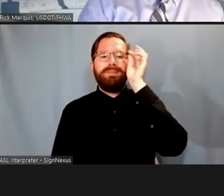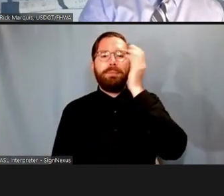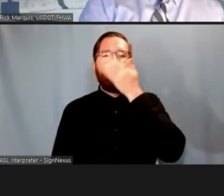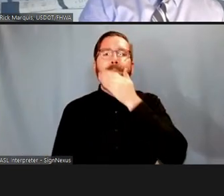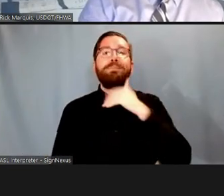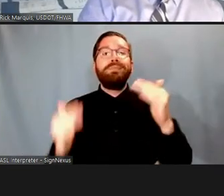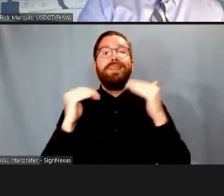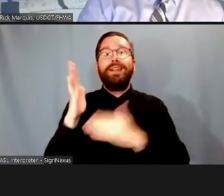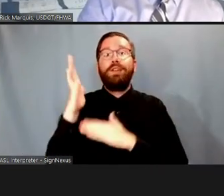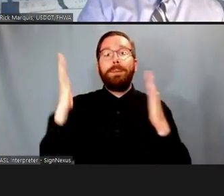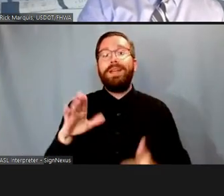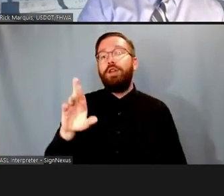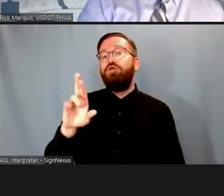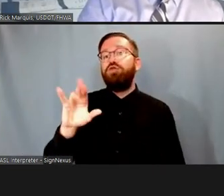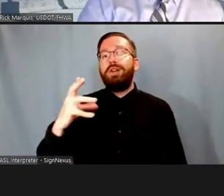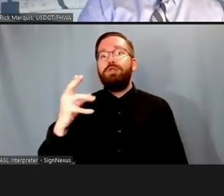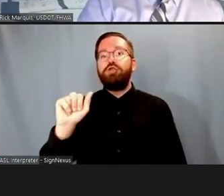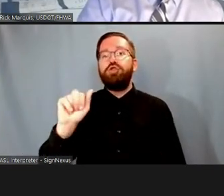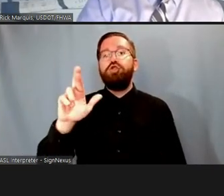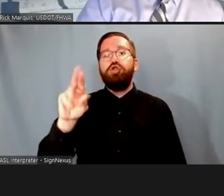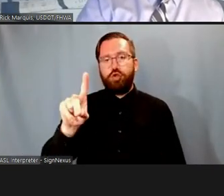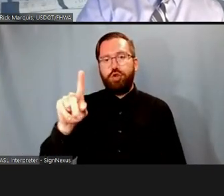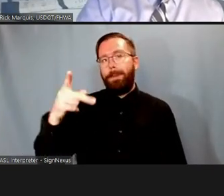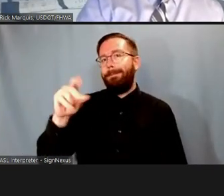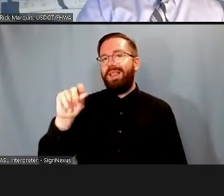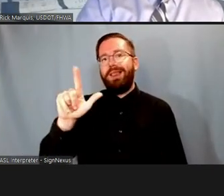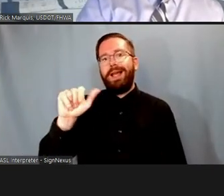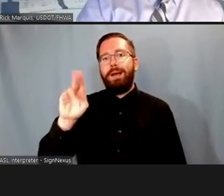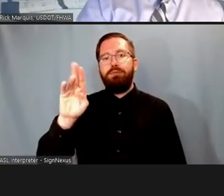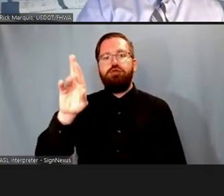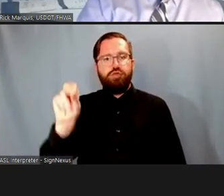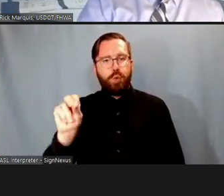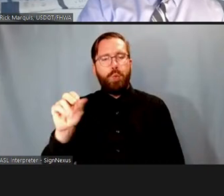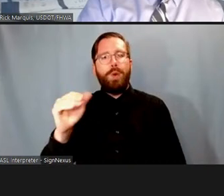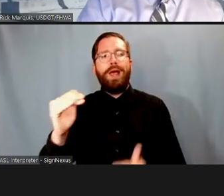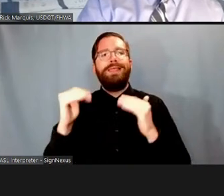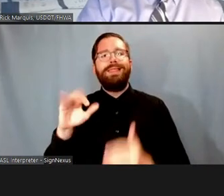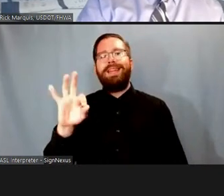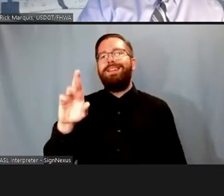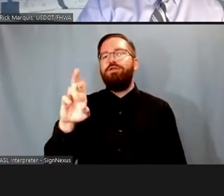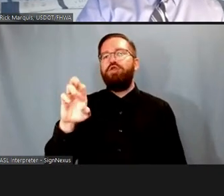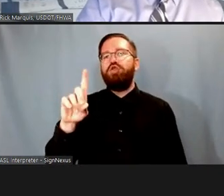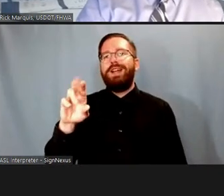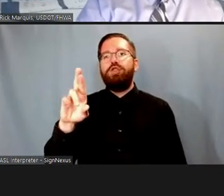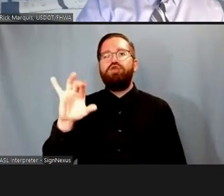our next speaker is richard calabro followed by frederick covassier